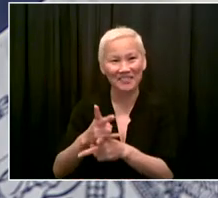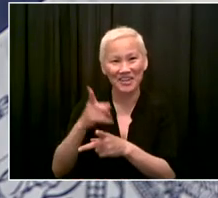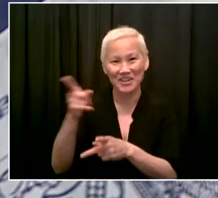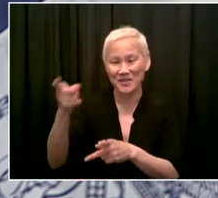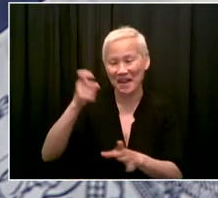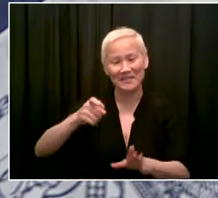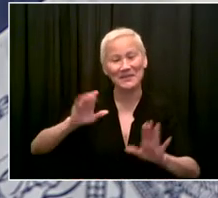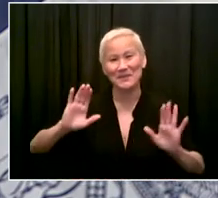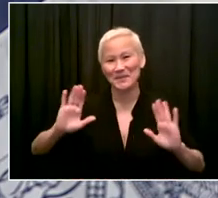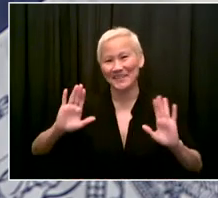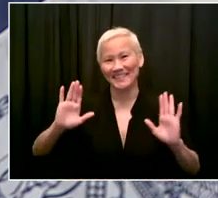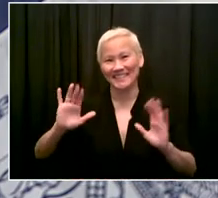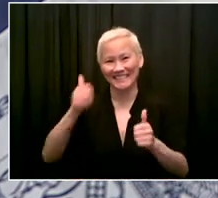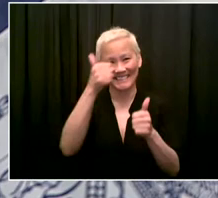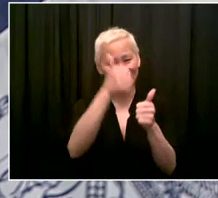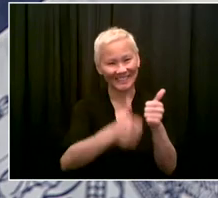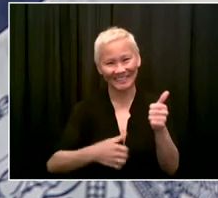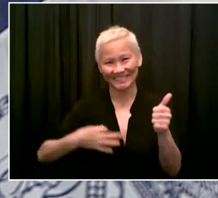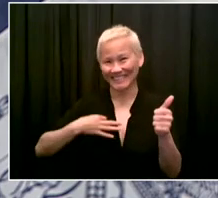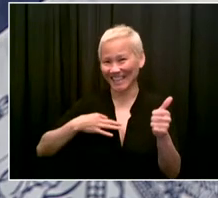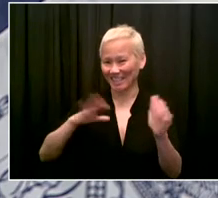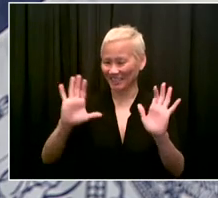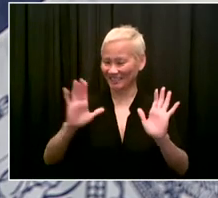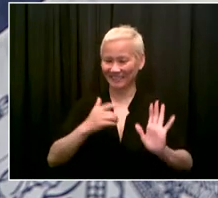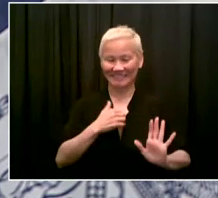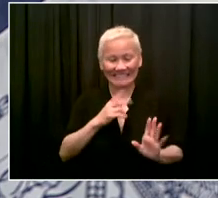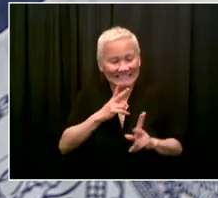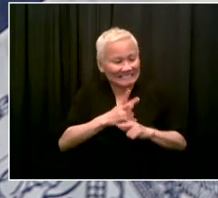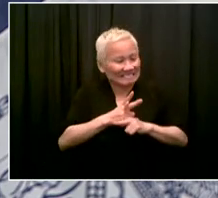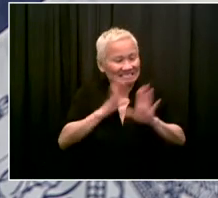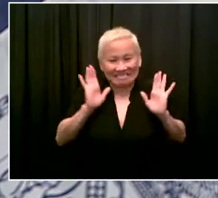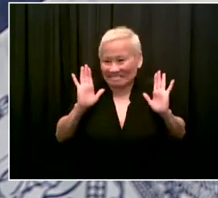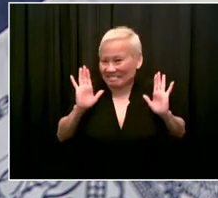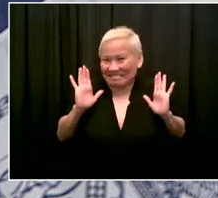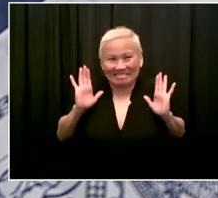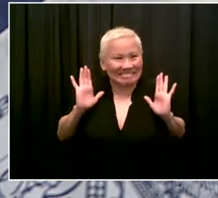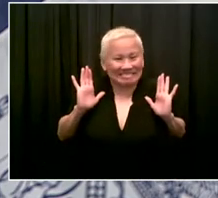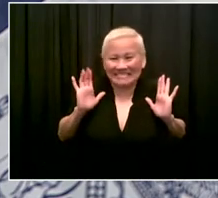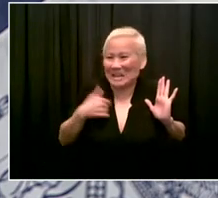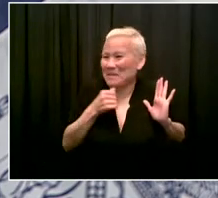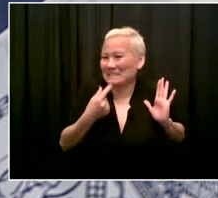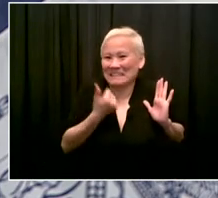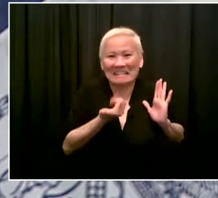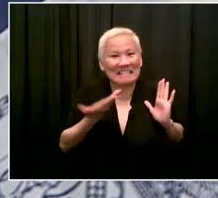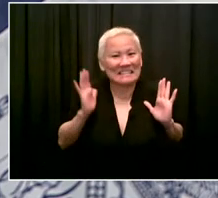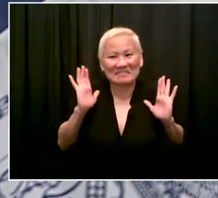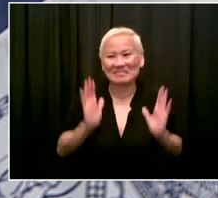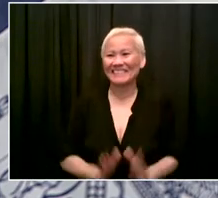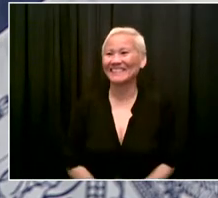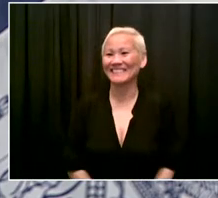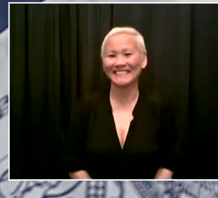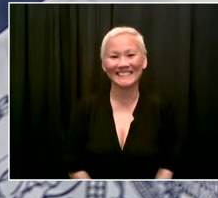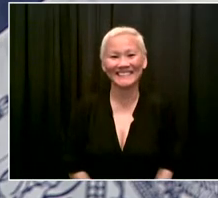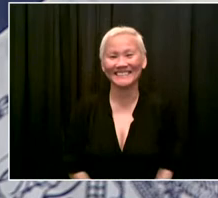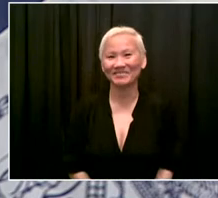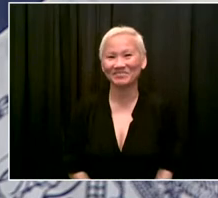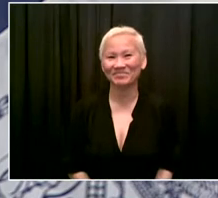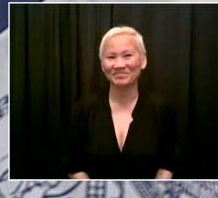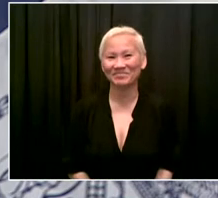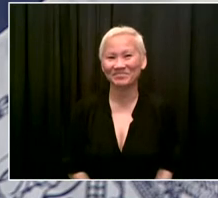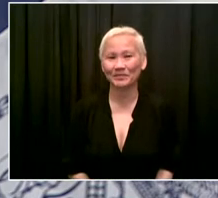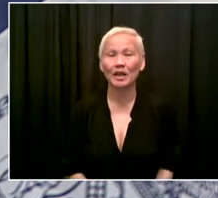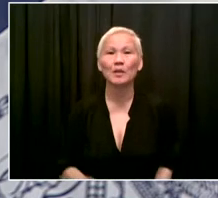Jeff. No, you said there. You know, there's still votes to be counted. You know, do you have any advice for them? Should people